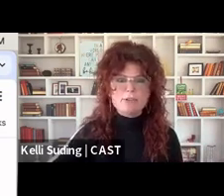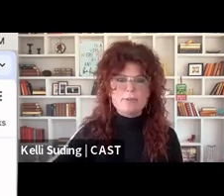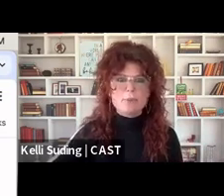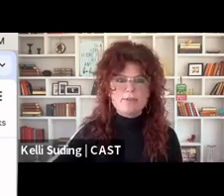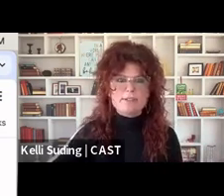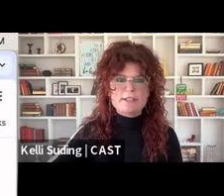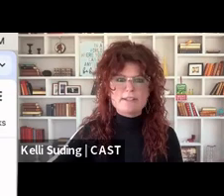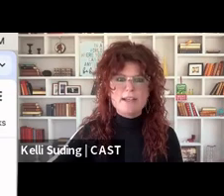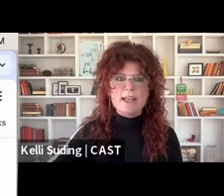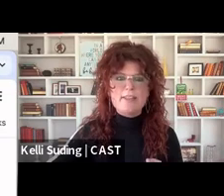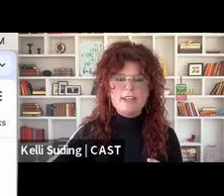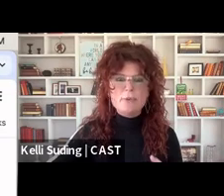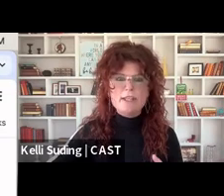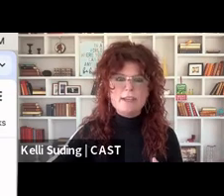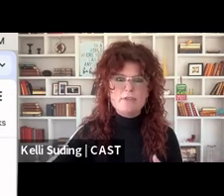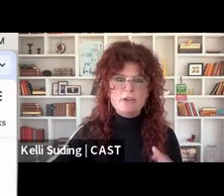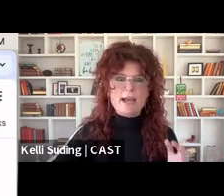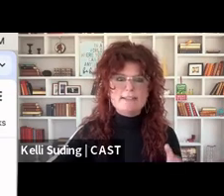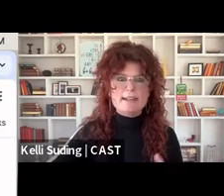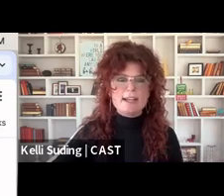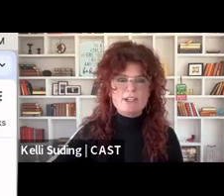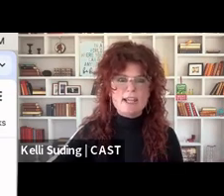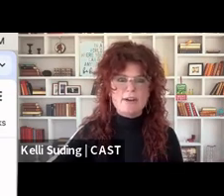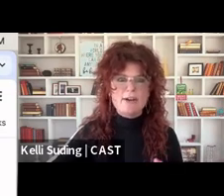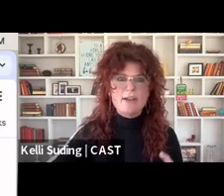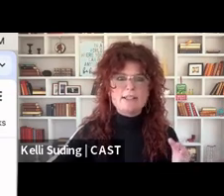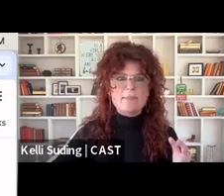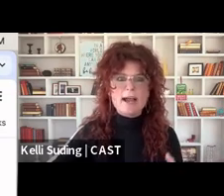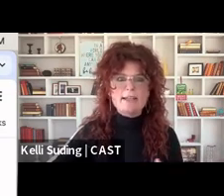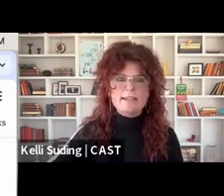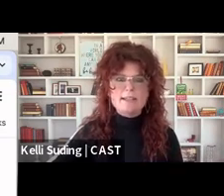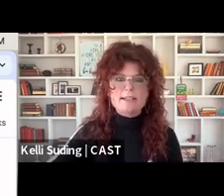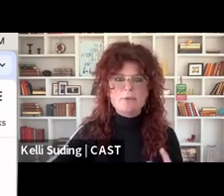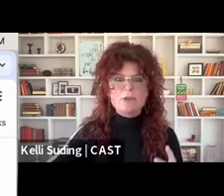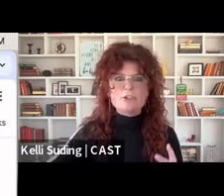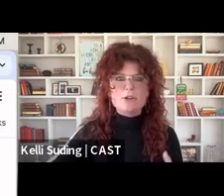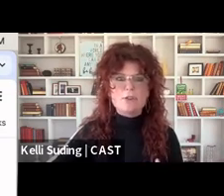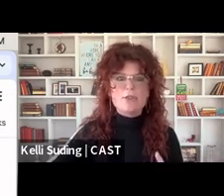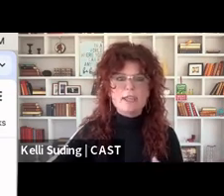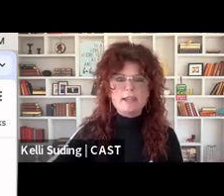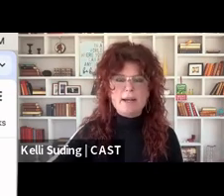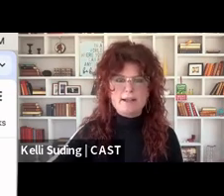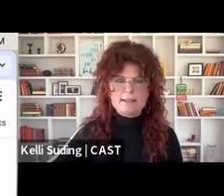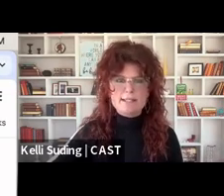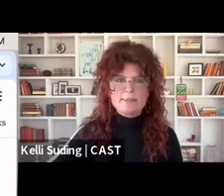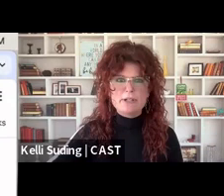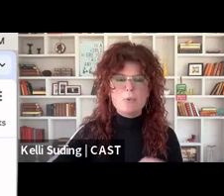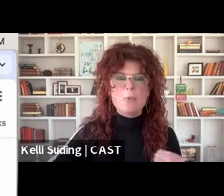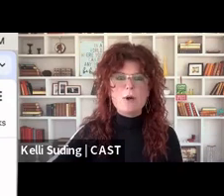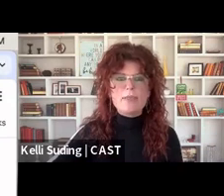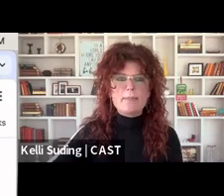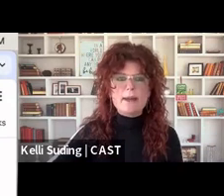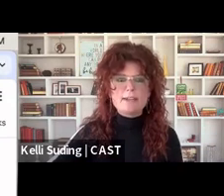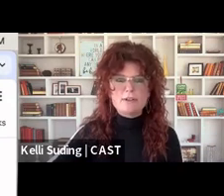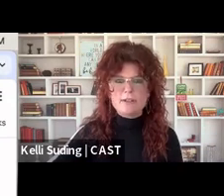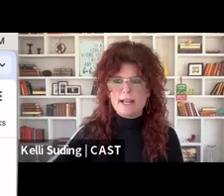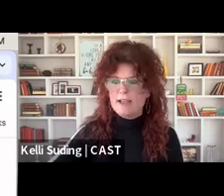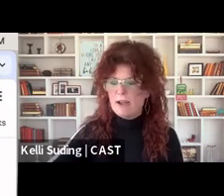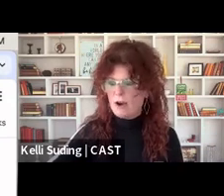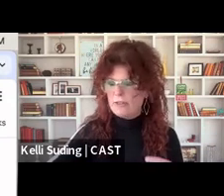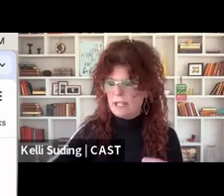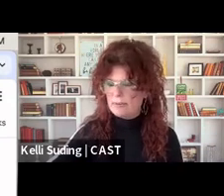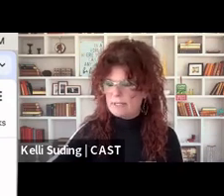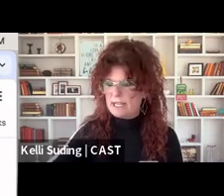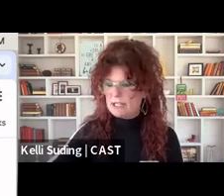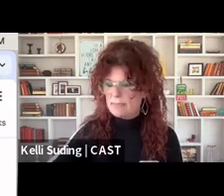also be personal preferences. And then we give you, as an educator, some ideas. And when you start thinking about accessibility and what that might look